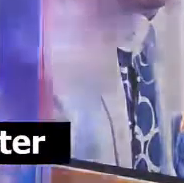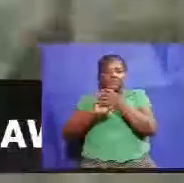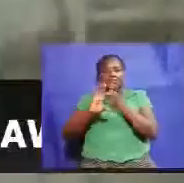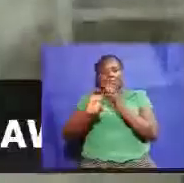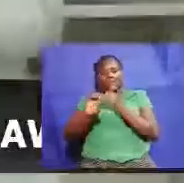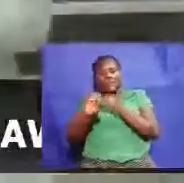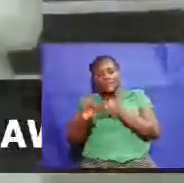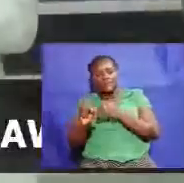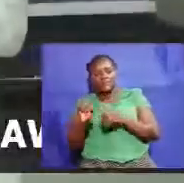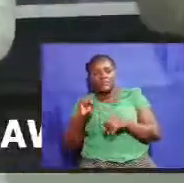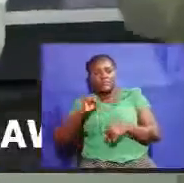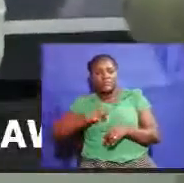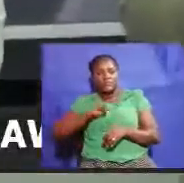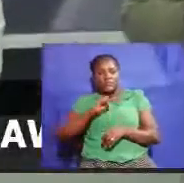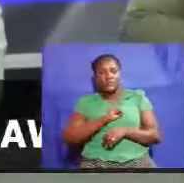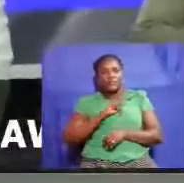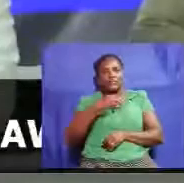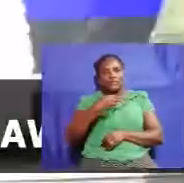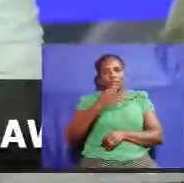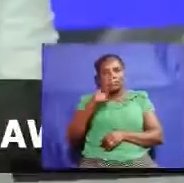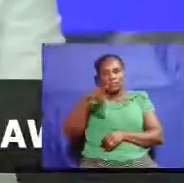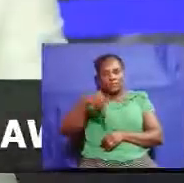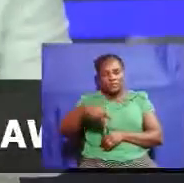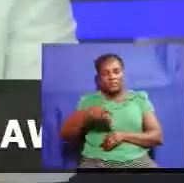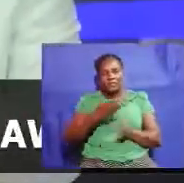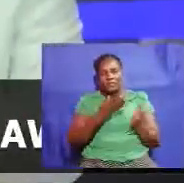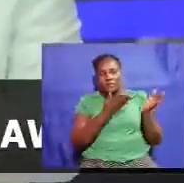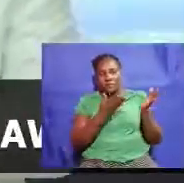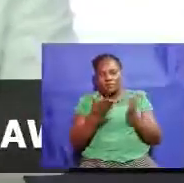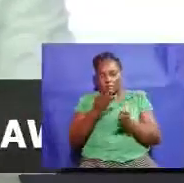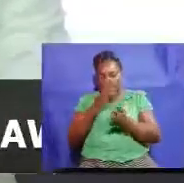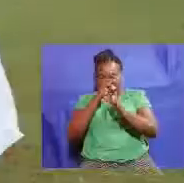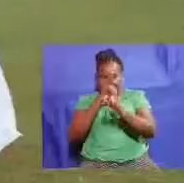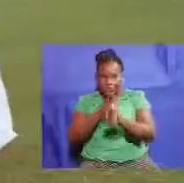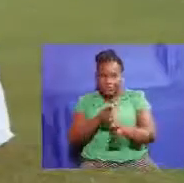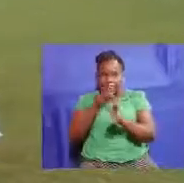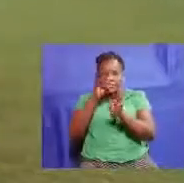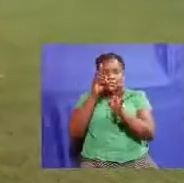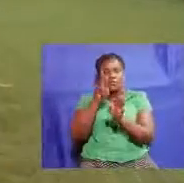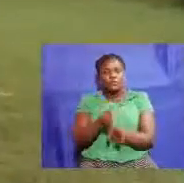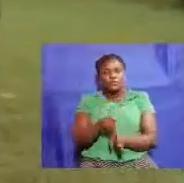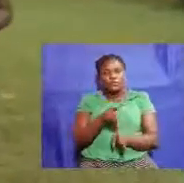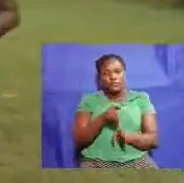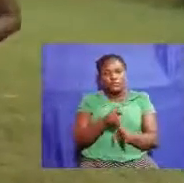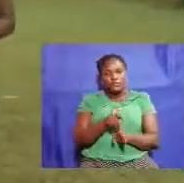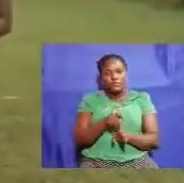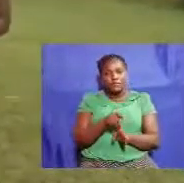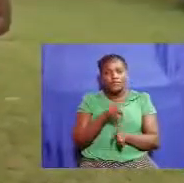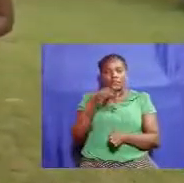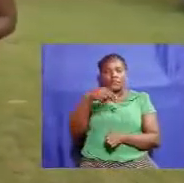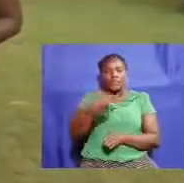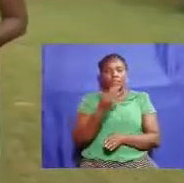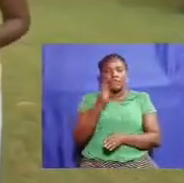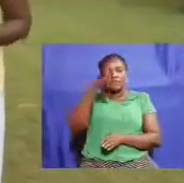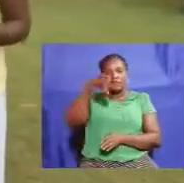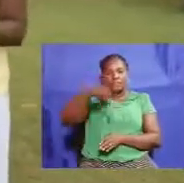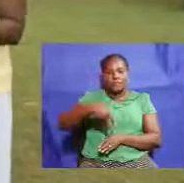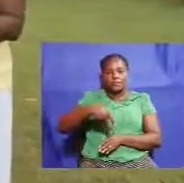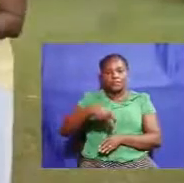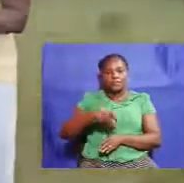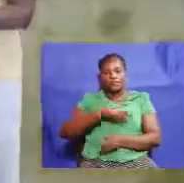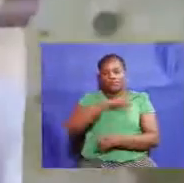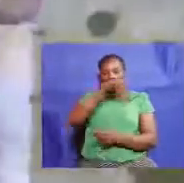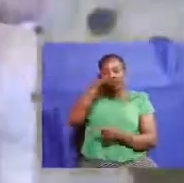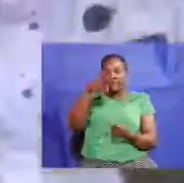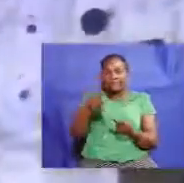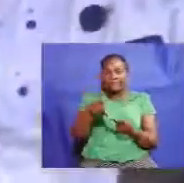Your blessings are running out. They're running out to me. With my life laid